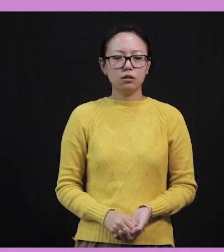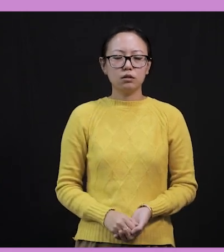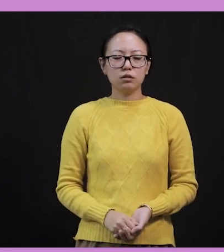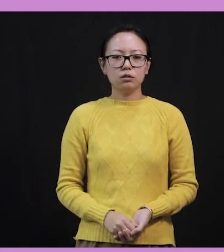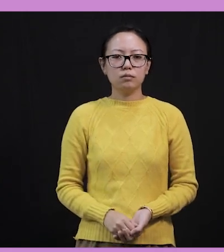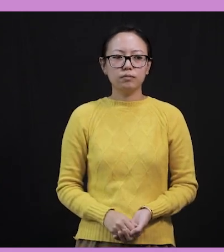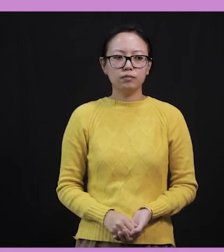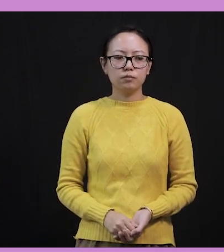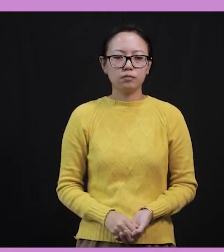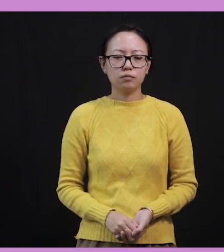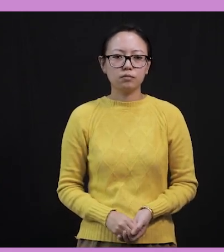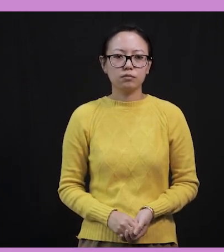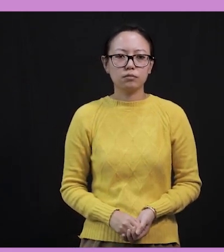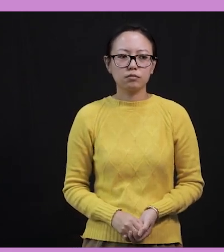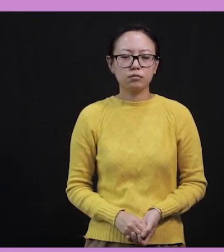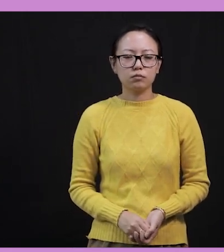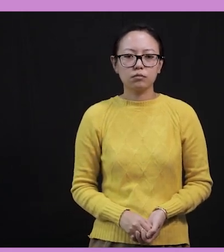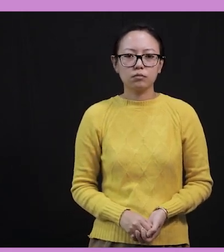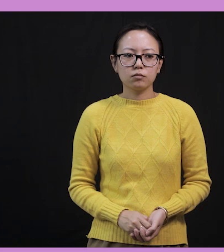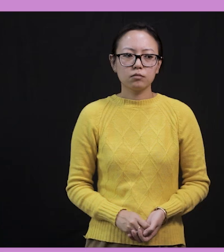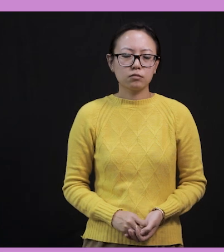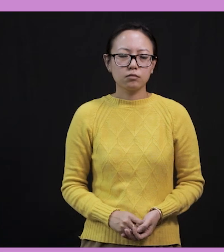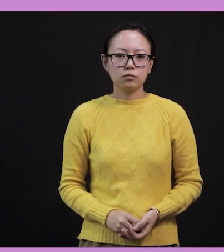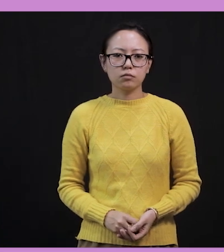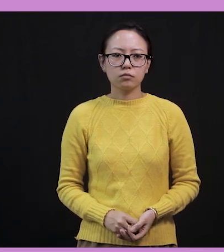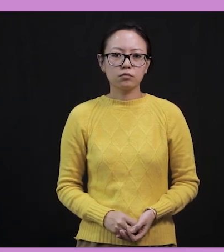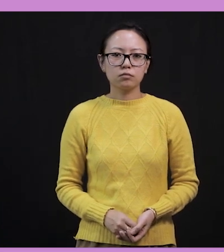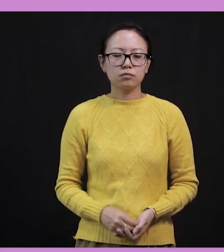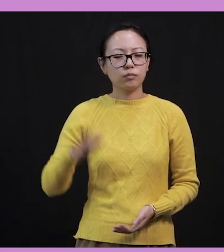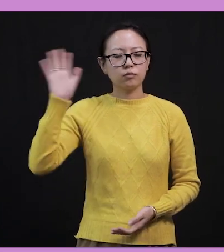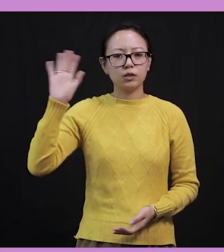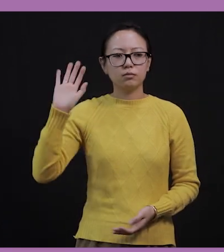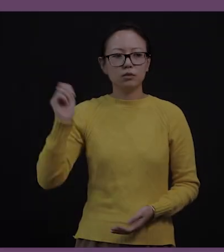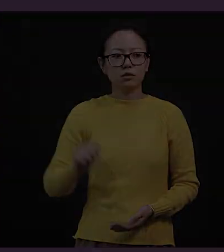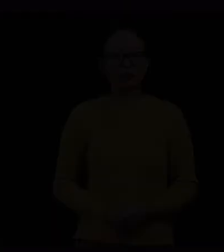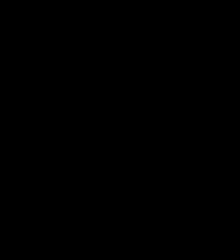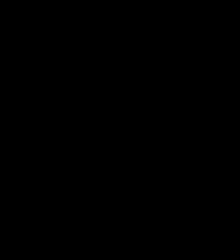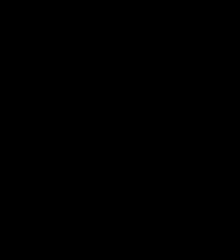maybe less dangerous than the ones that we know about. So bye-bye for now.